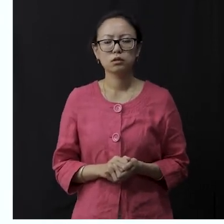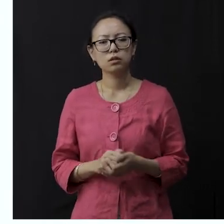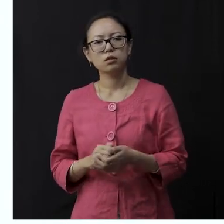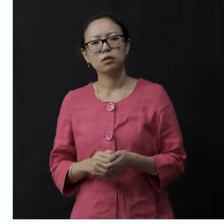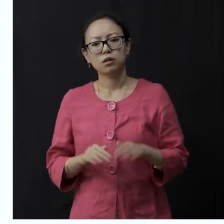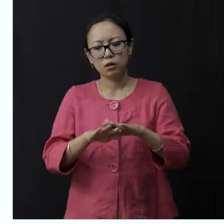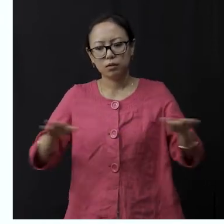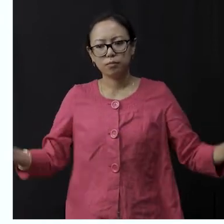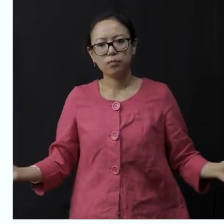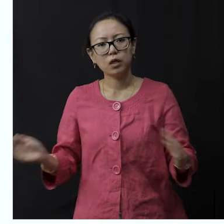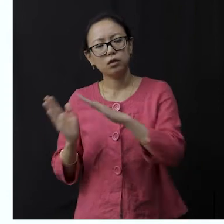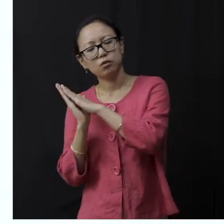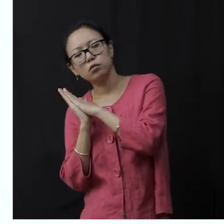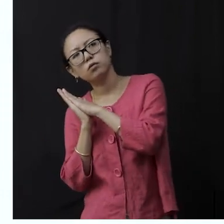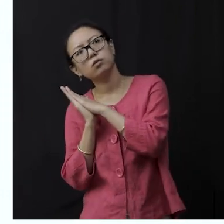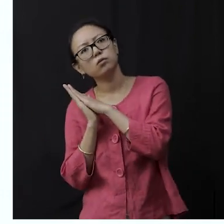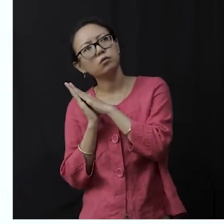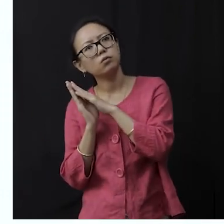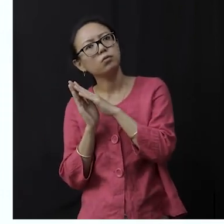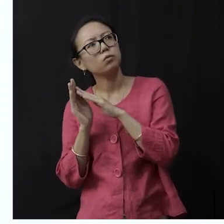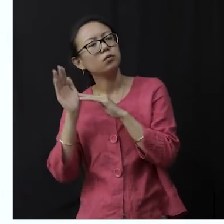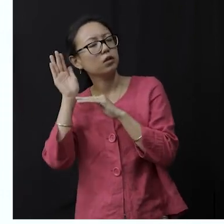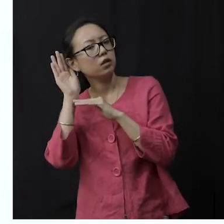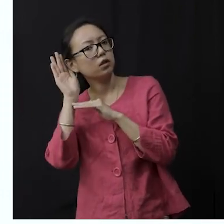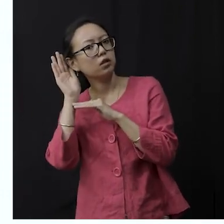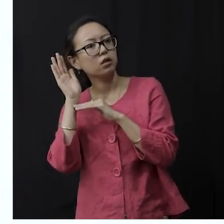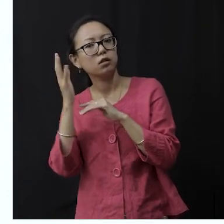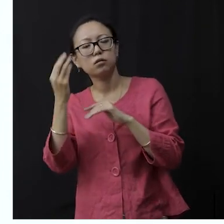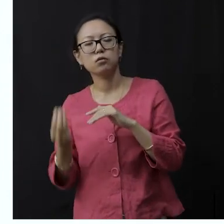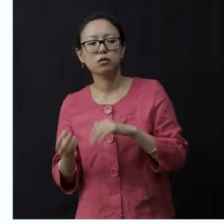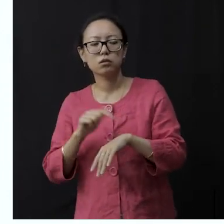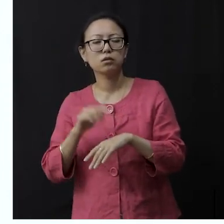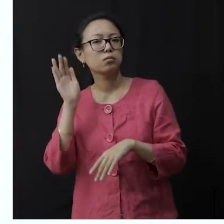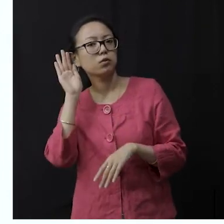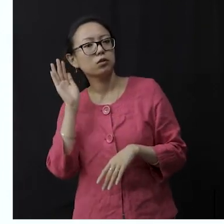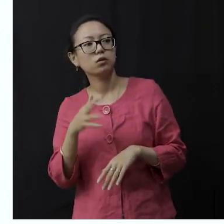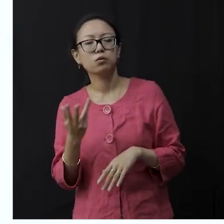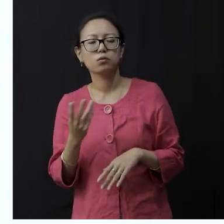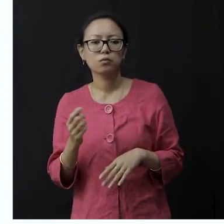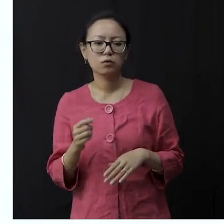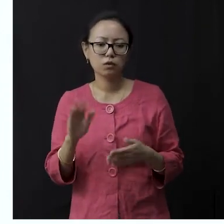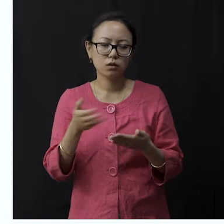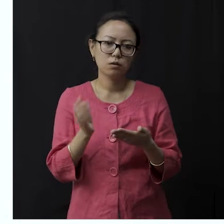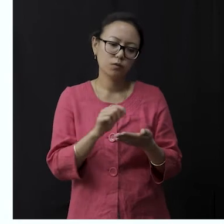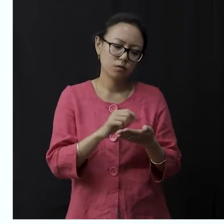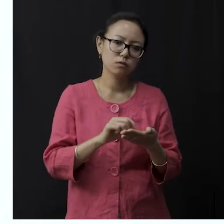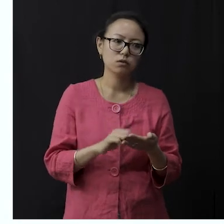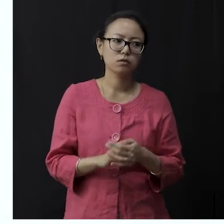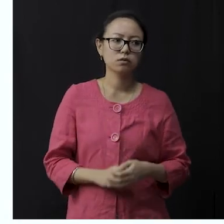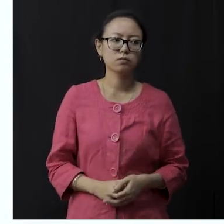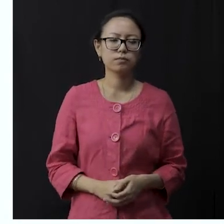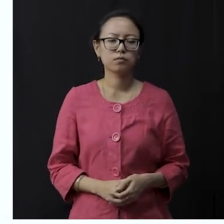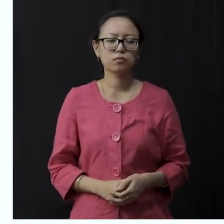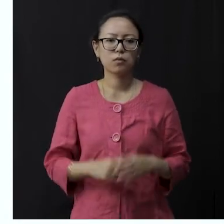of different creatures, right? So I want you to make all this, to make a note of all those, okay? Now,